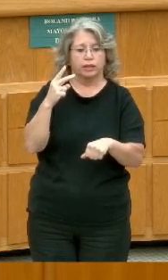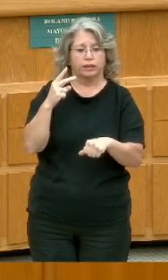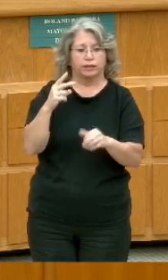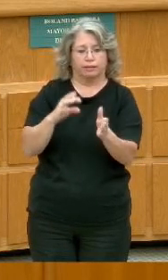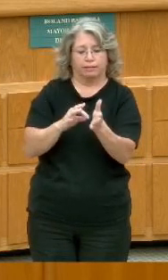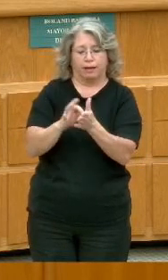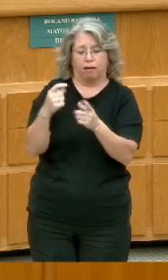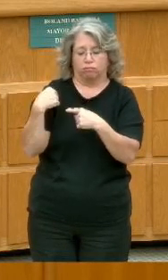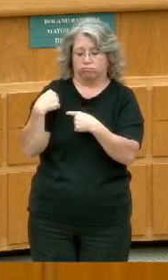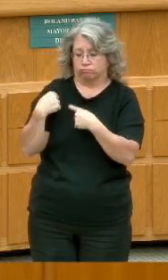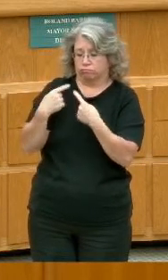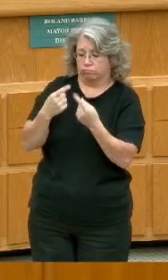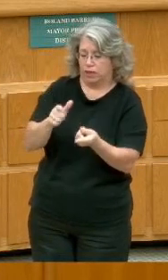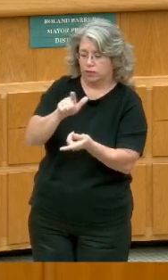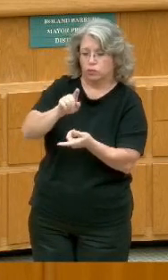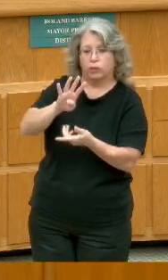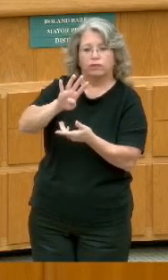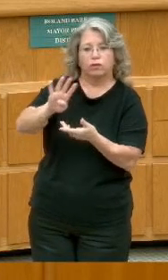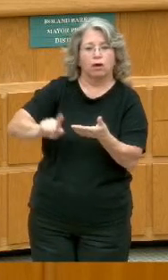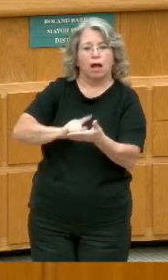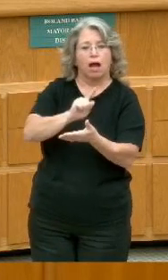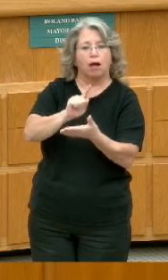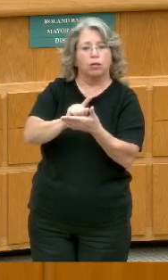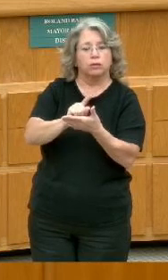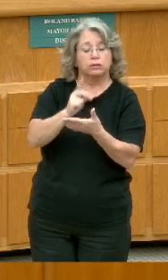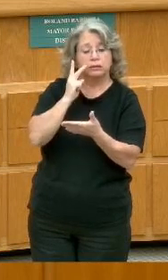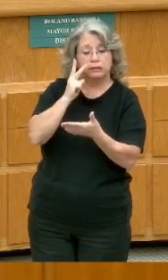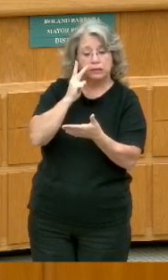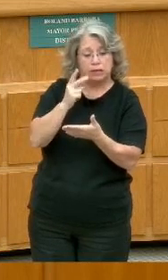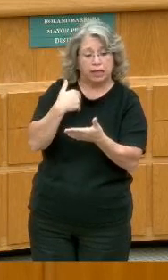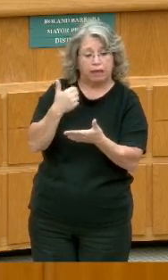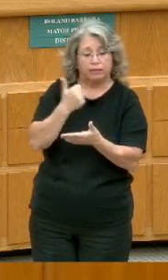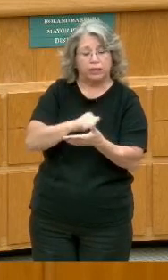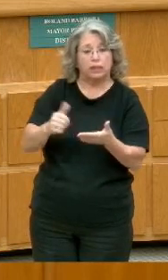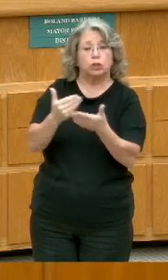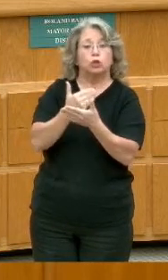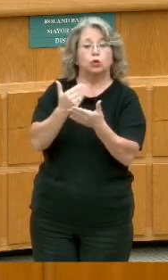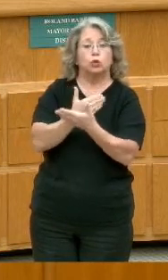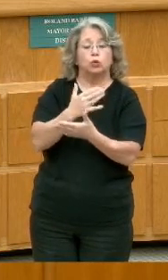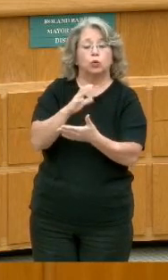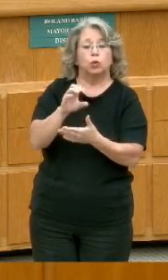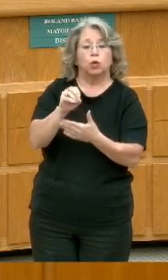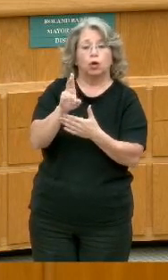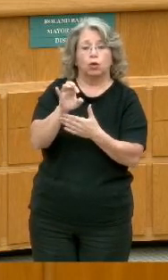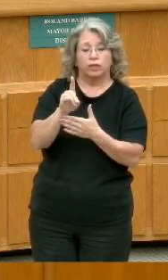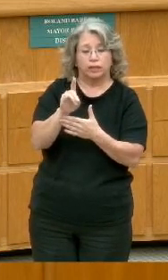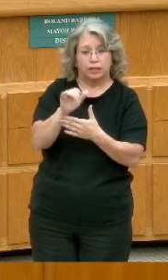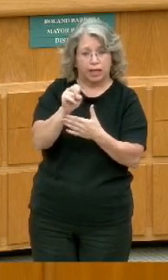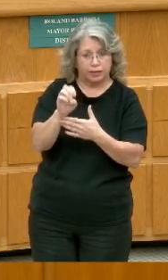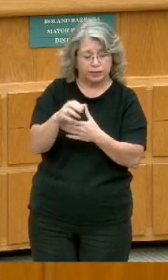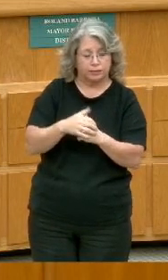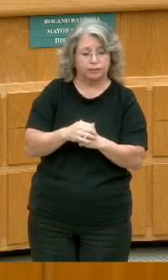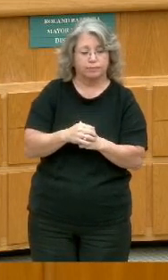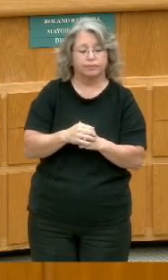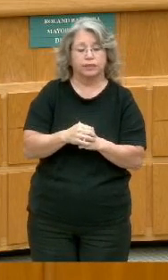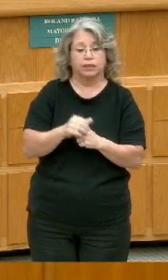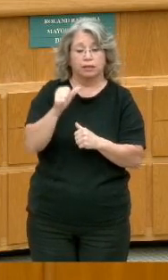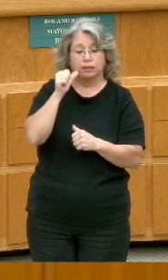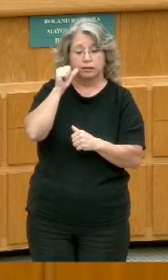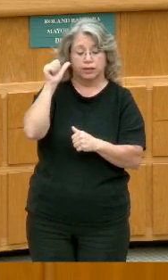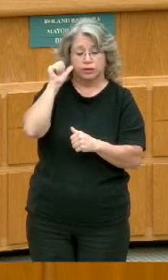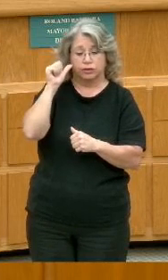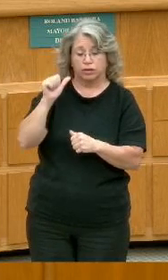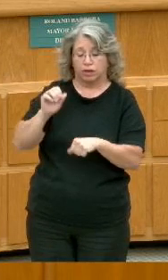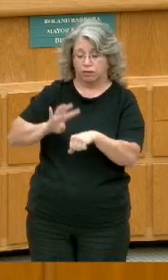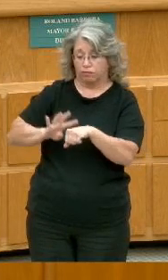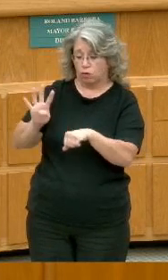see if we've received any new confirmed COVID cases. And since yesterday at 4 o'clock, we have